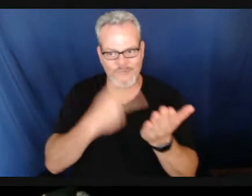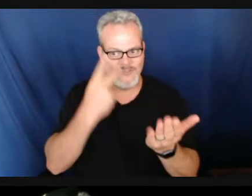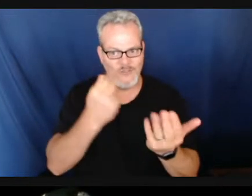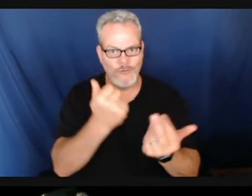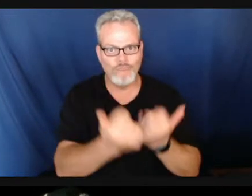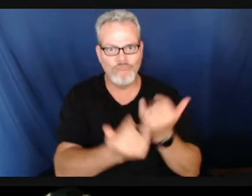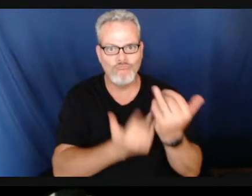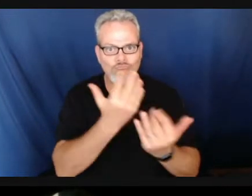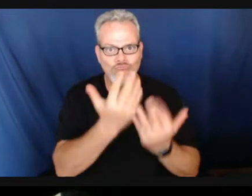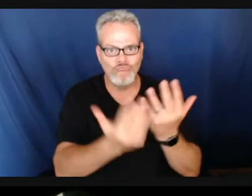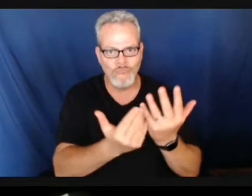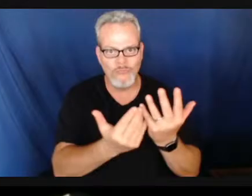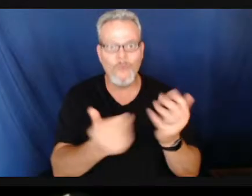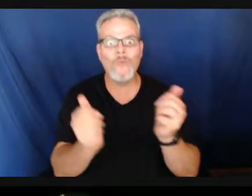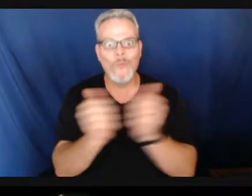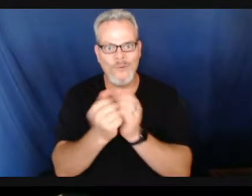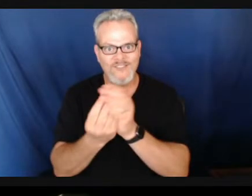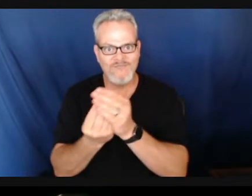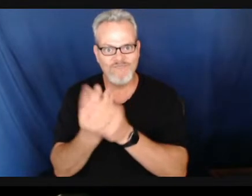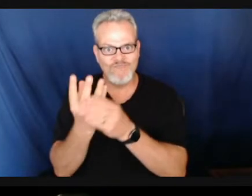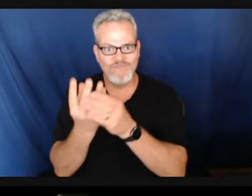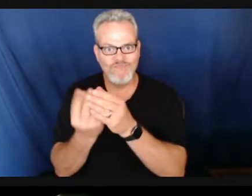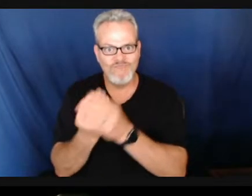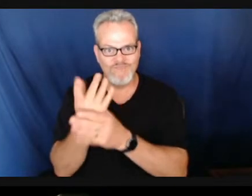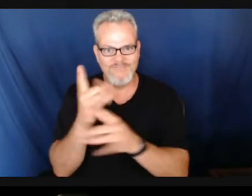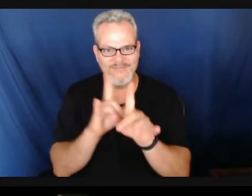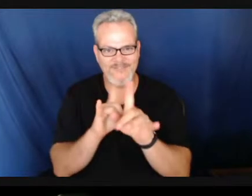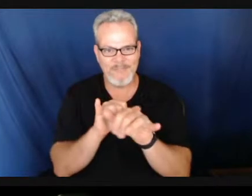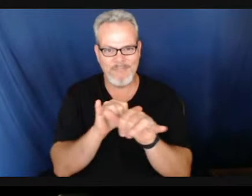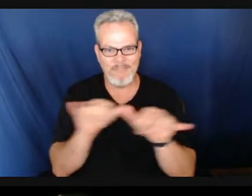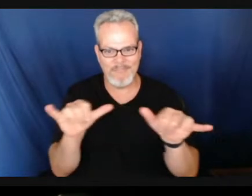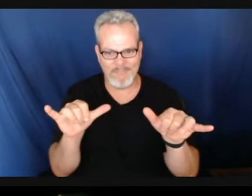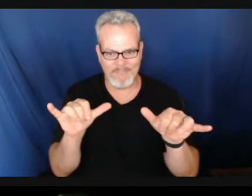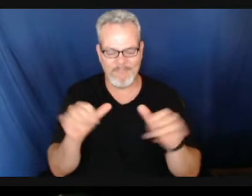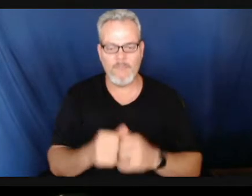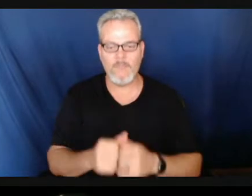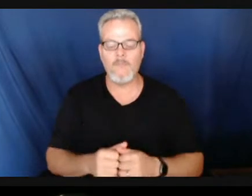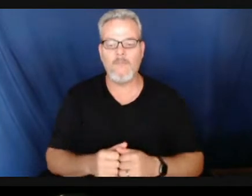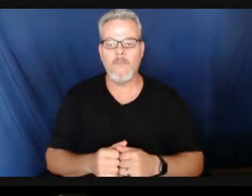So we'll move forward to the one from this update from this morning,